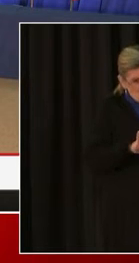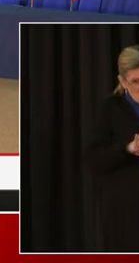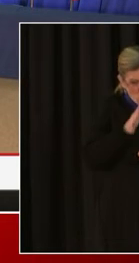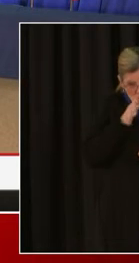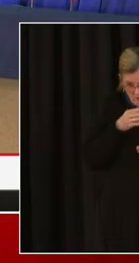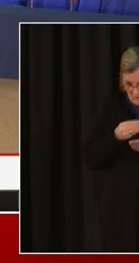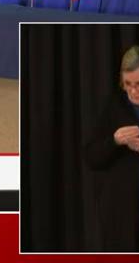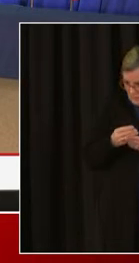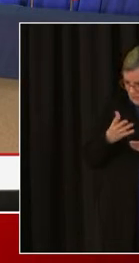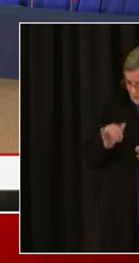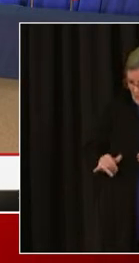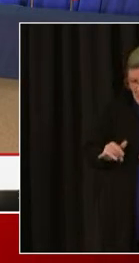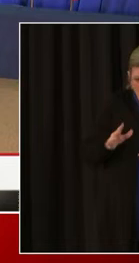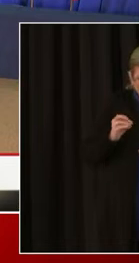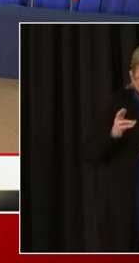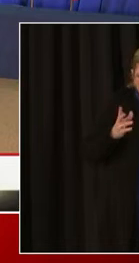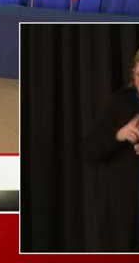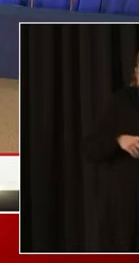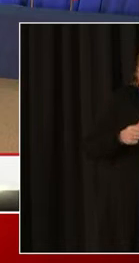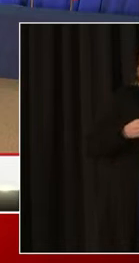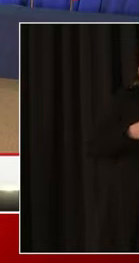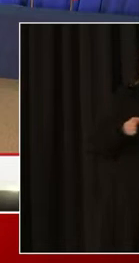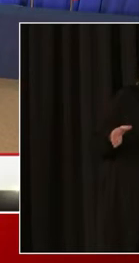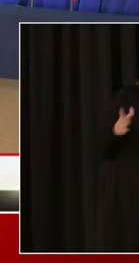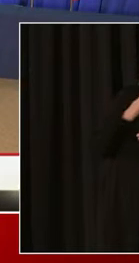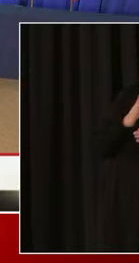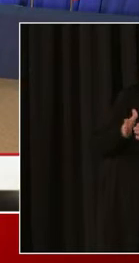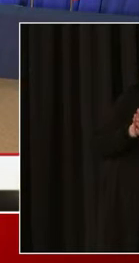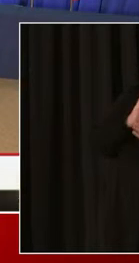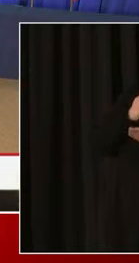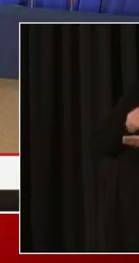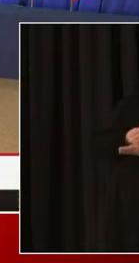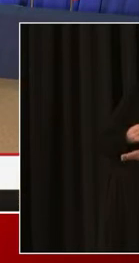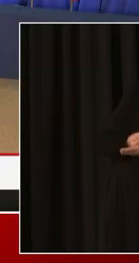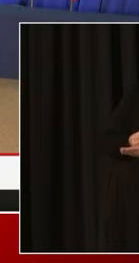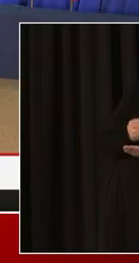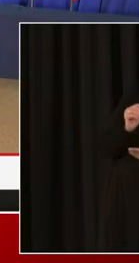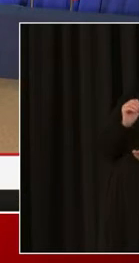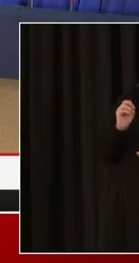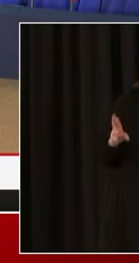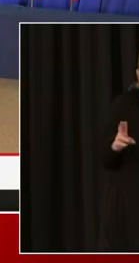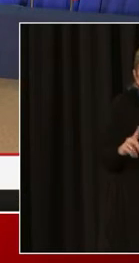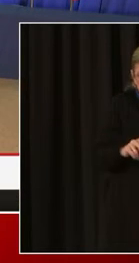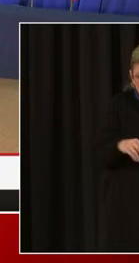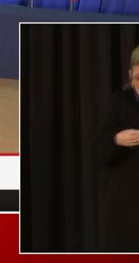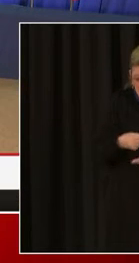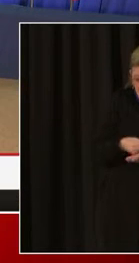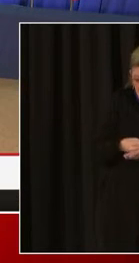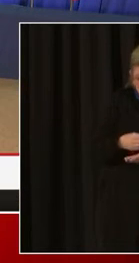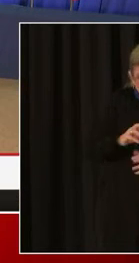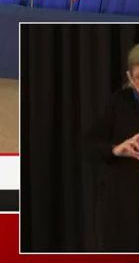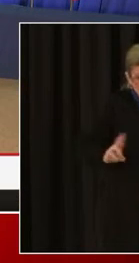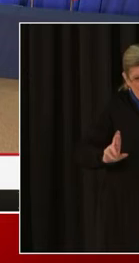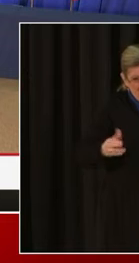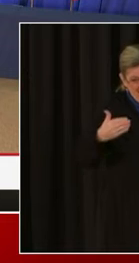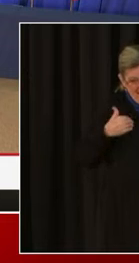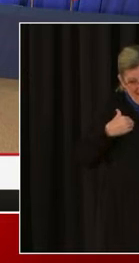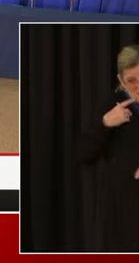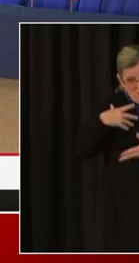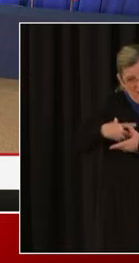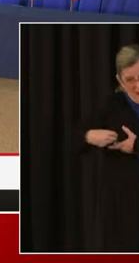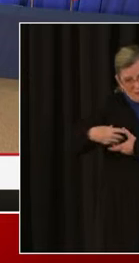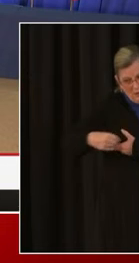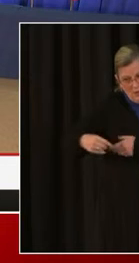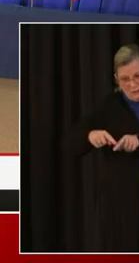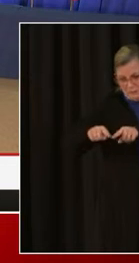that? Is there a way that they can ask for funds, or is there a fund that's going to be available for outdoor